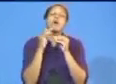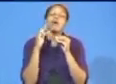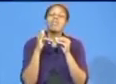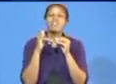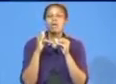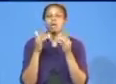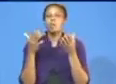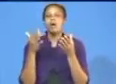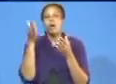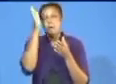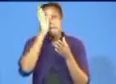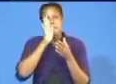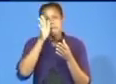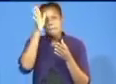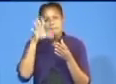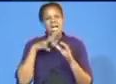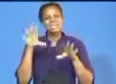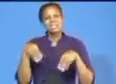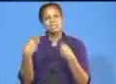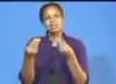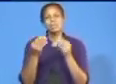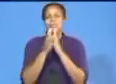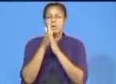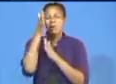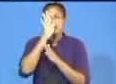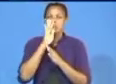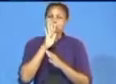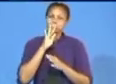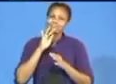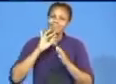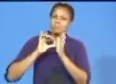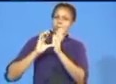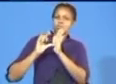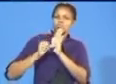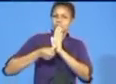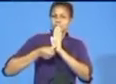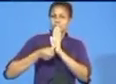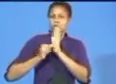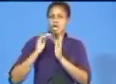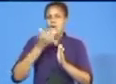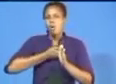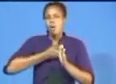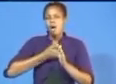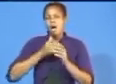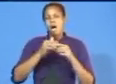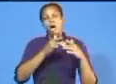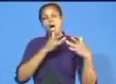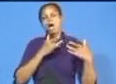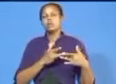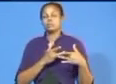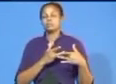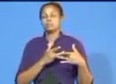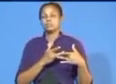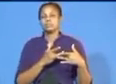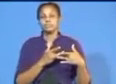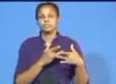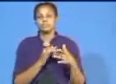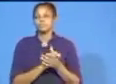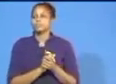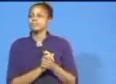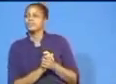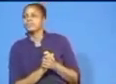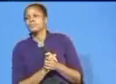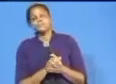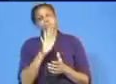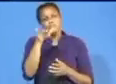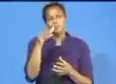speak to your heart and speak to mine as we go into his word. I'd like